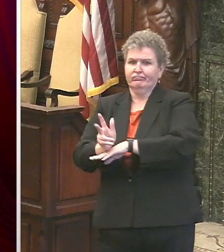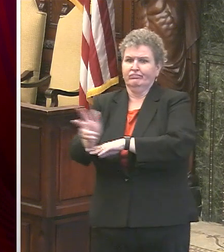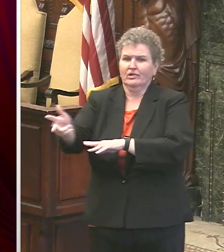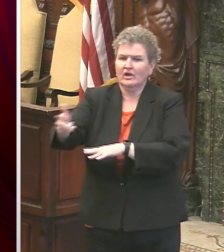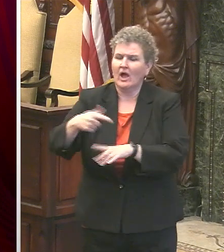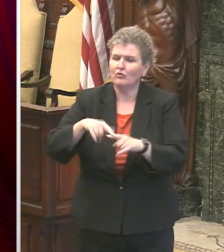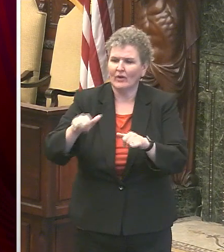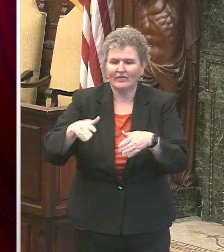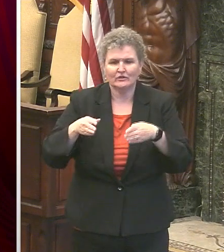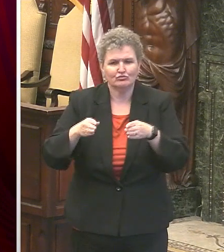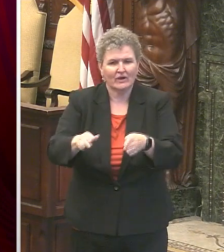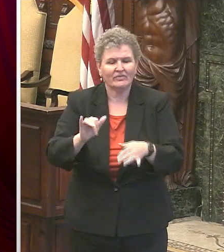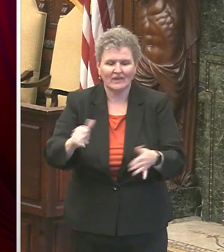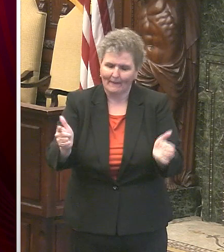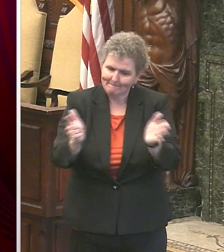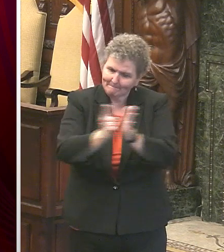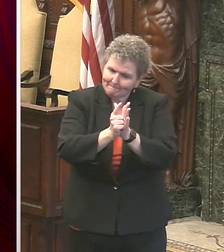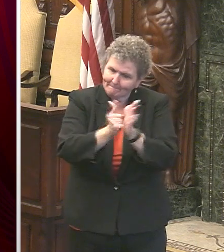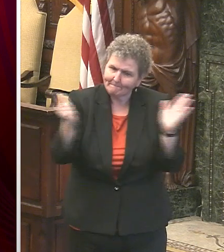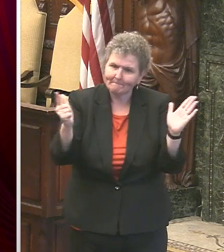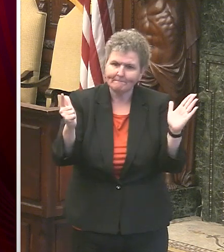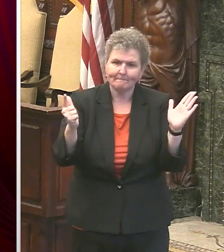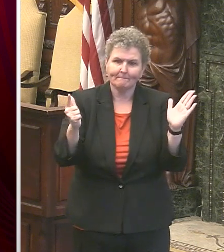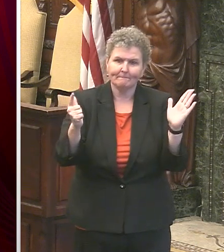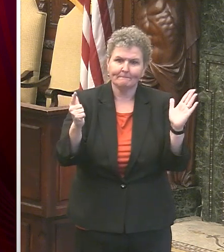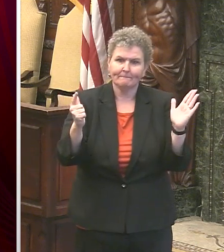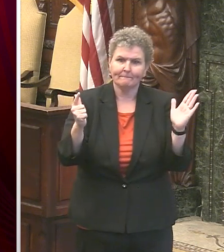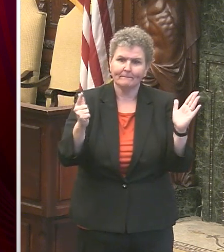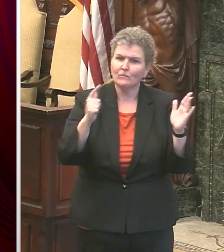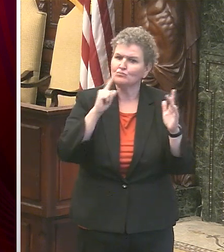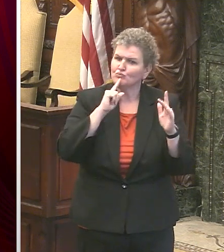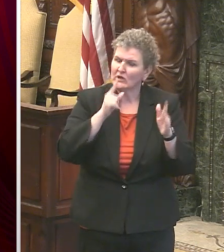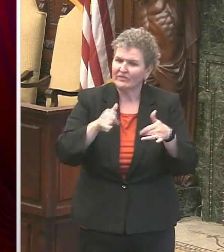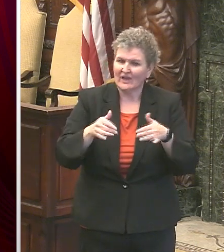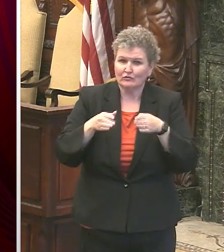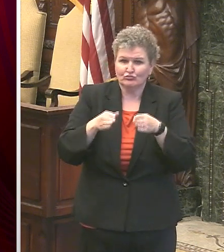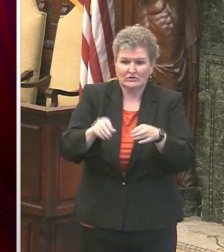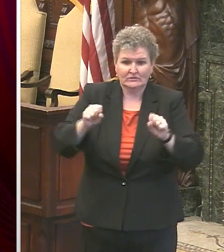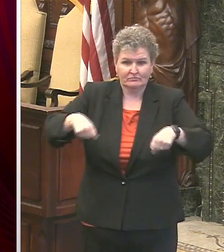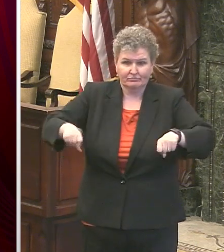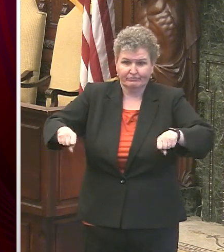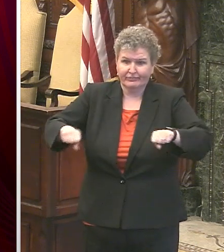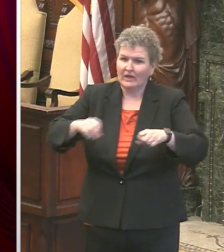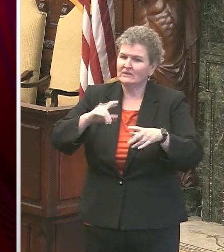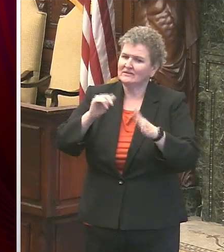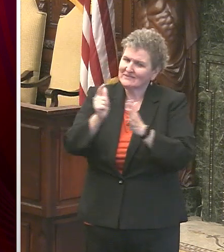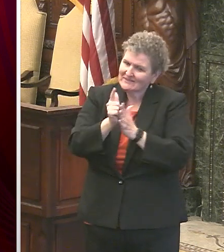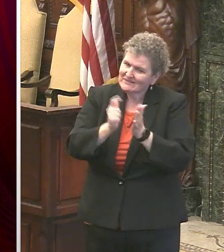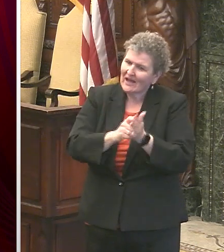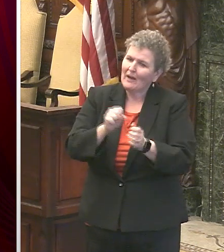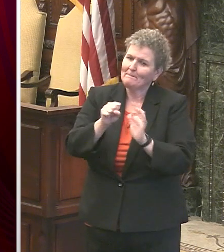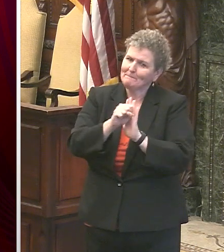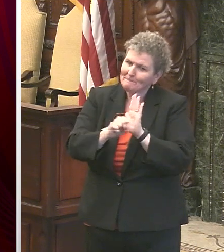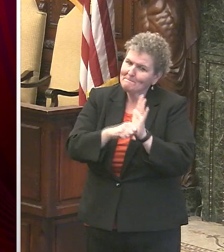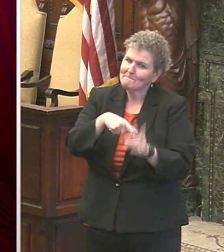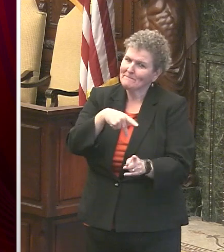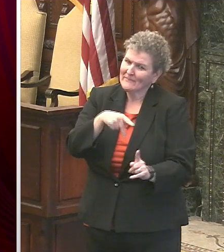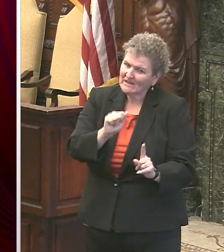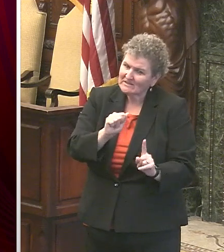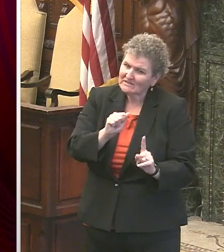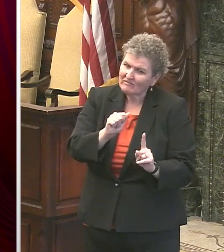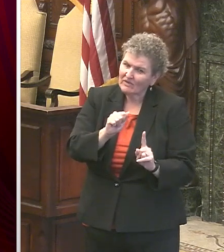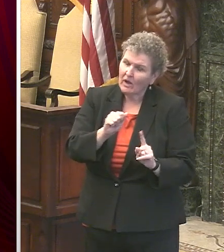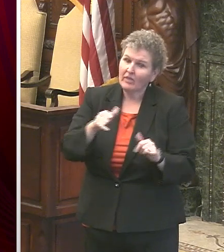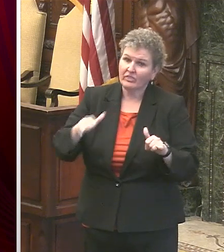is still illegal. They're not street authorized by the Commonwealth of Pennsylvania. I understand that bike culture, bike